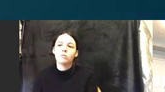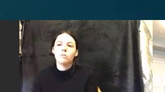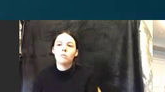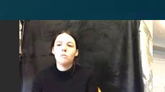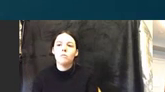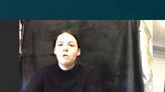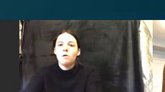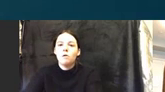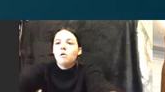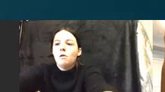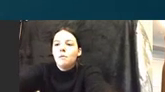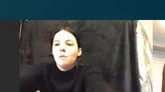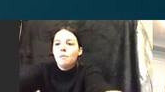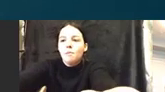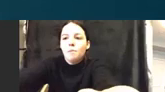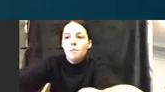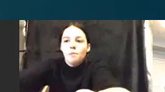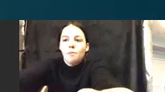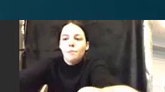And what my real goal with that